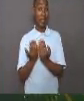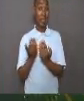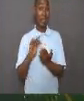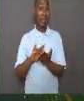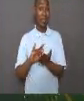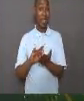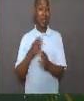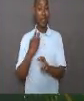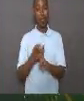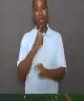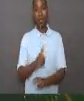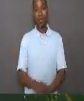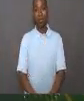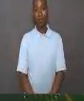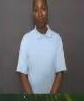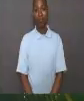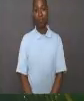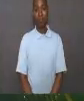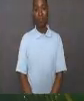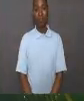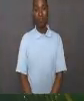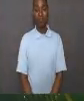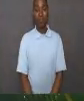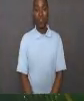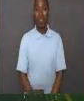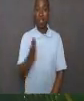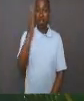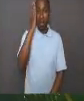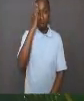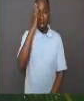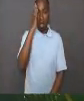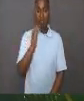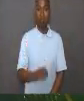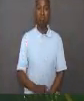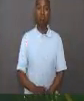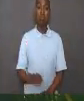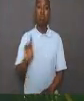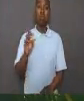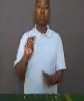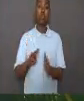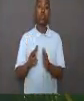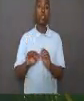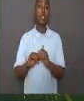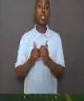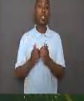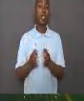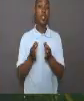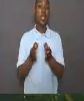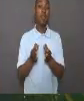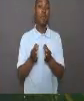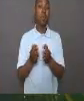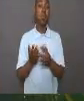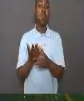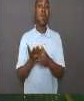know that tapeworms are spread by eating raw meat. So, it